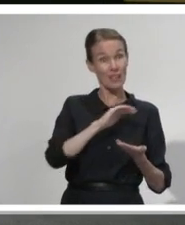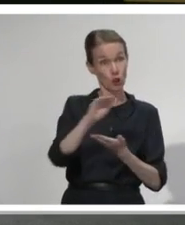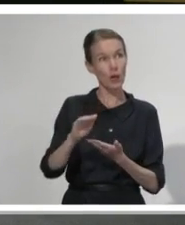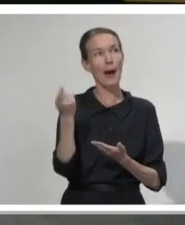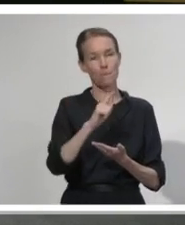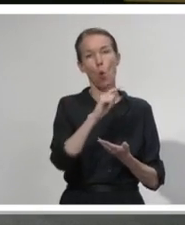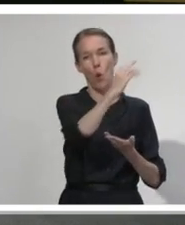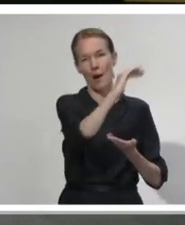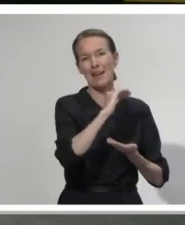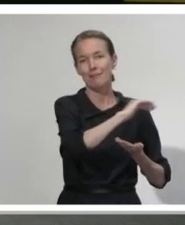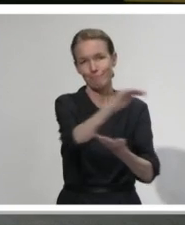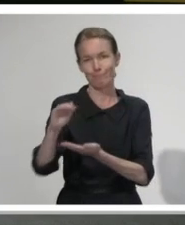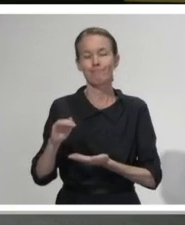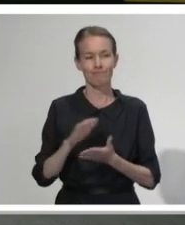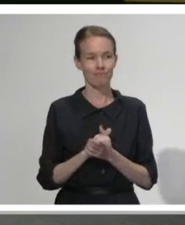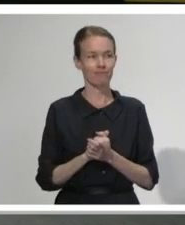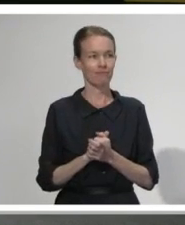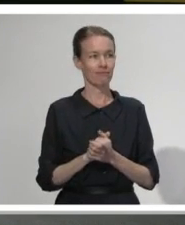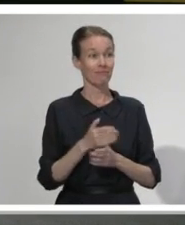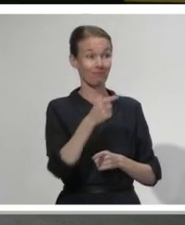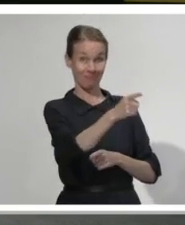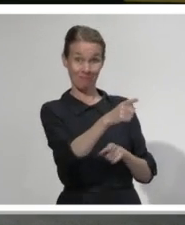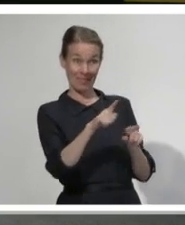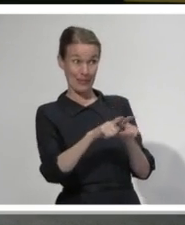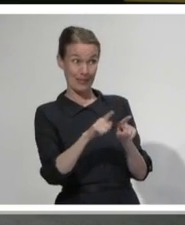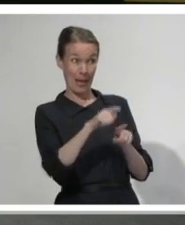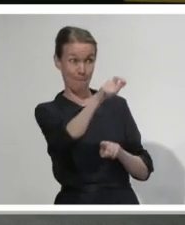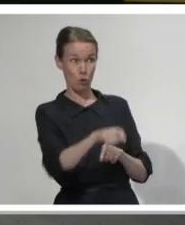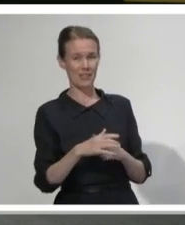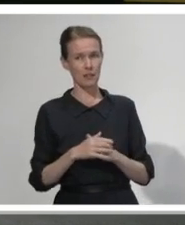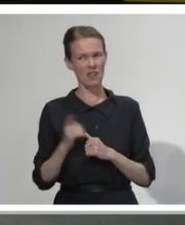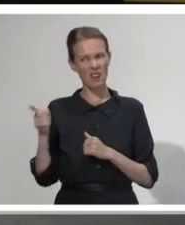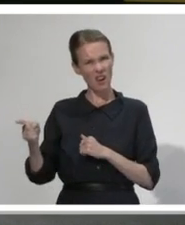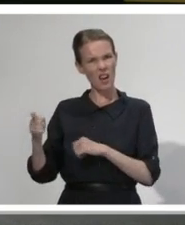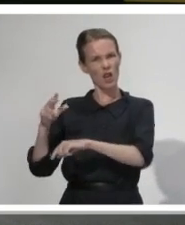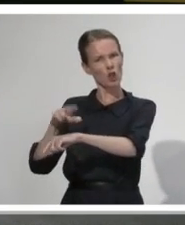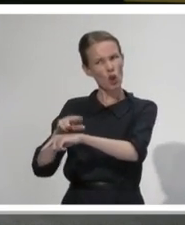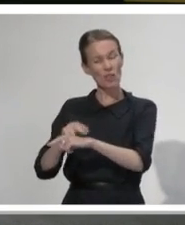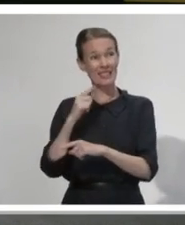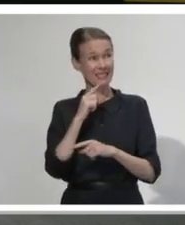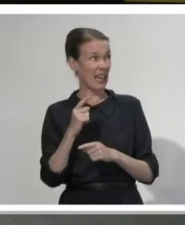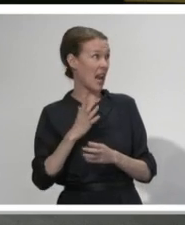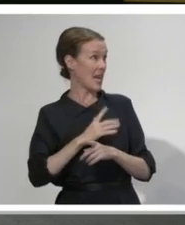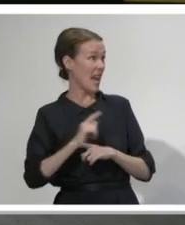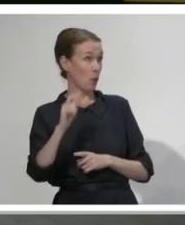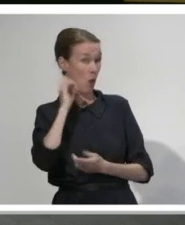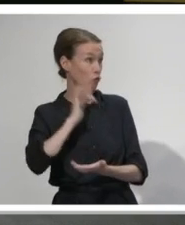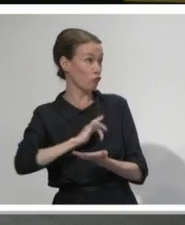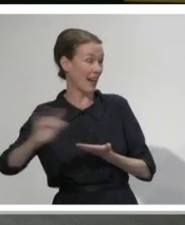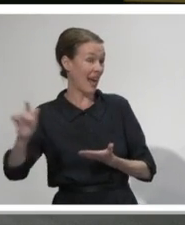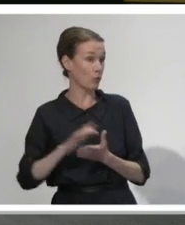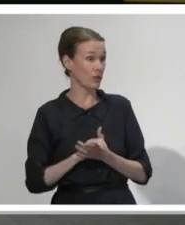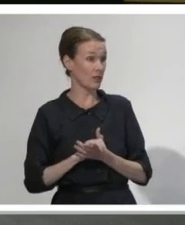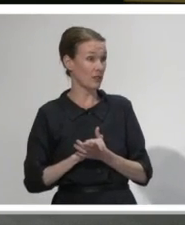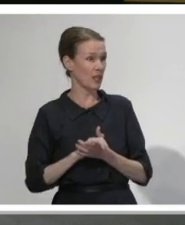Sorry, just to follow up on that, this PHO is saying they will likely run out again next week. That was the advice from the Ministry of Health. So how can